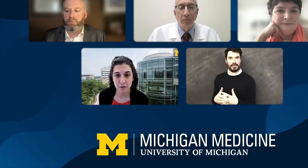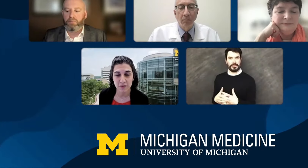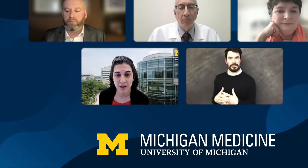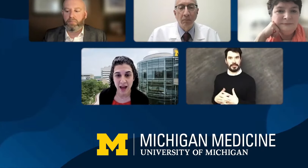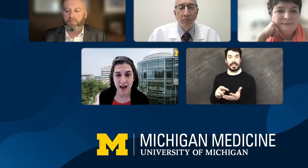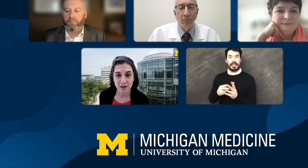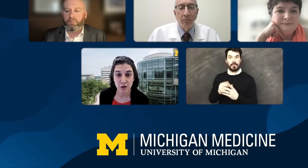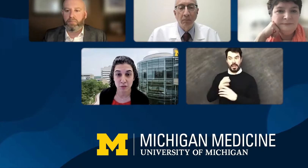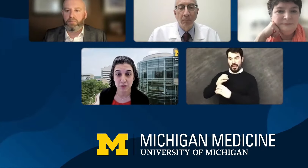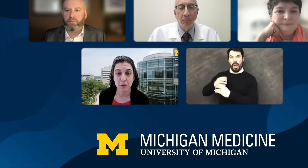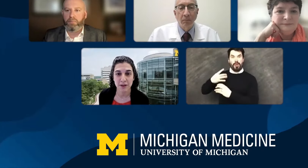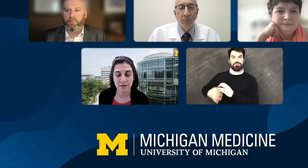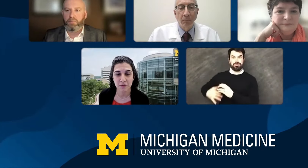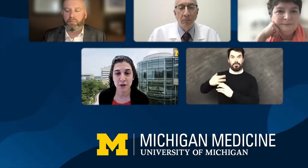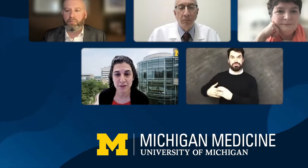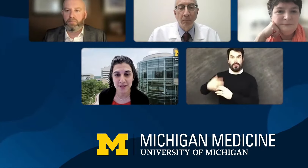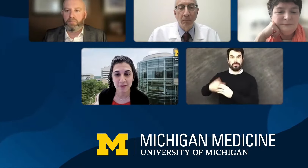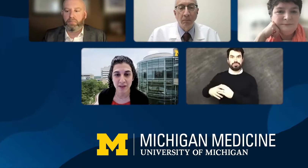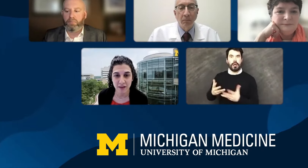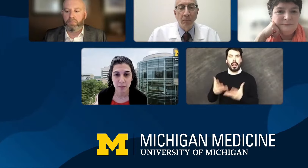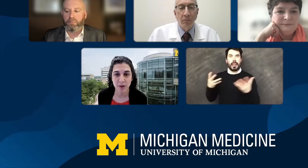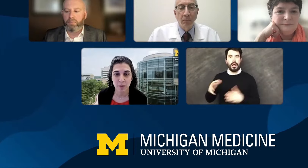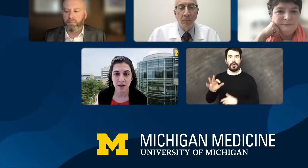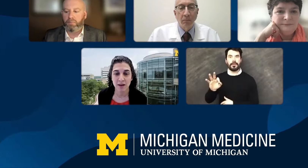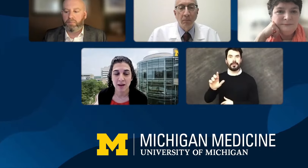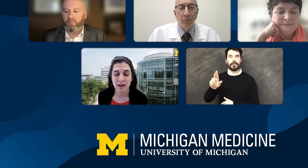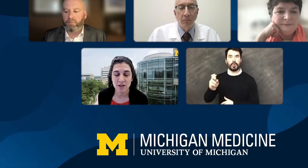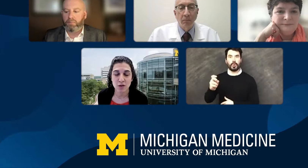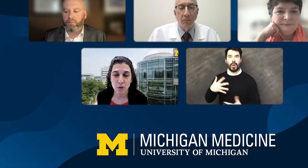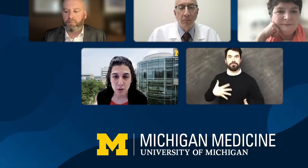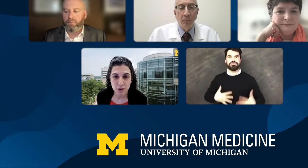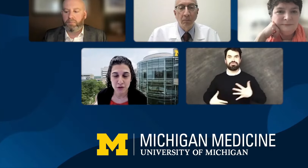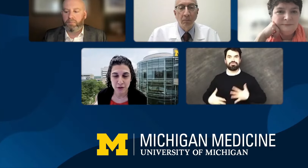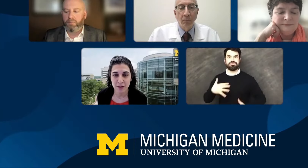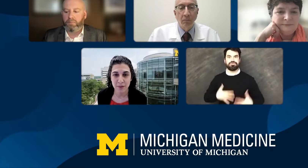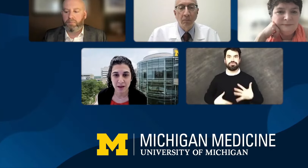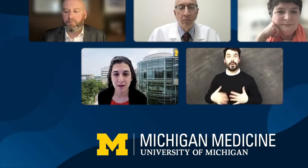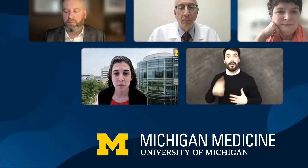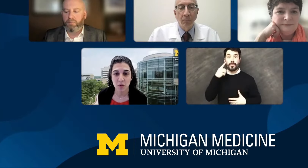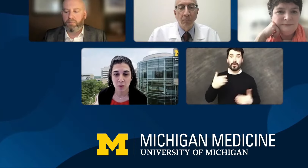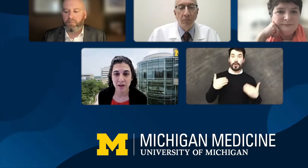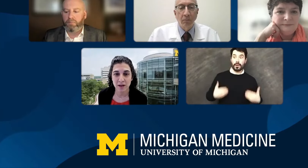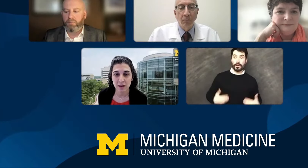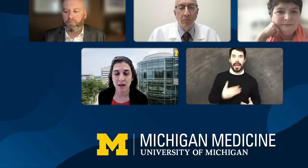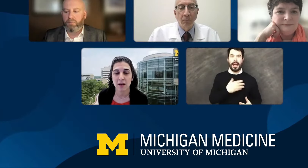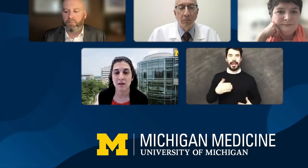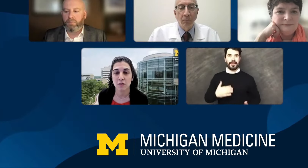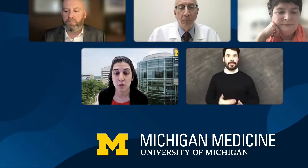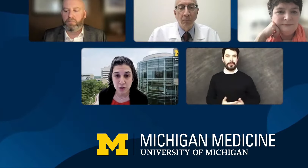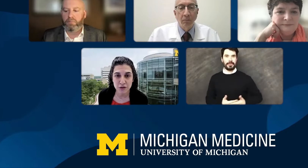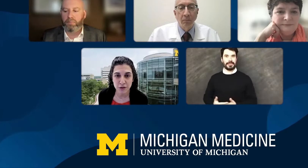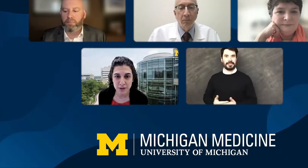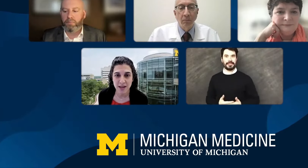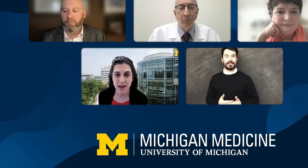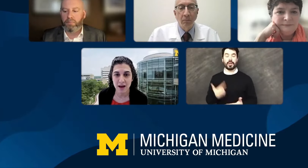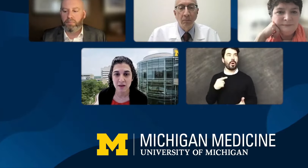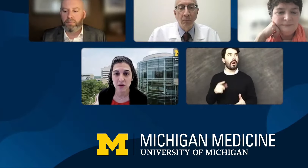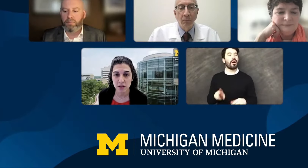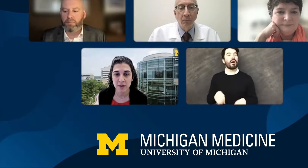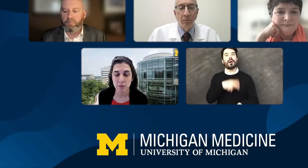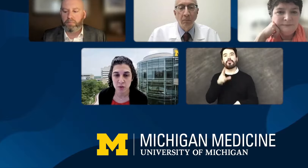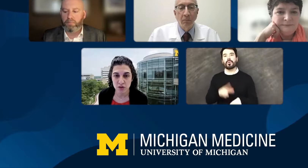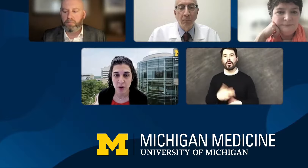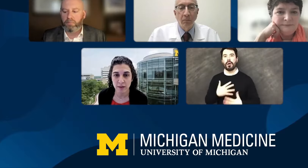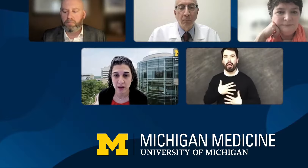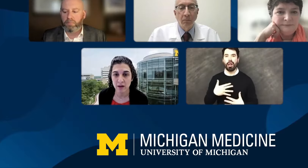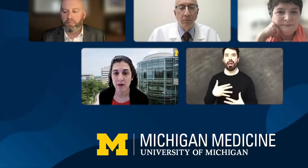lot of fluid for yourself and the baby. And so, of course, you're going to be more winded. And of course, you're going to have a